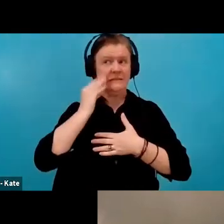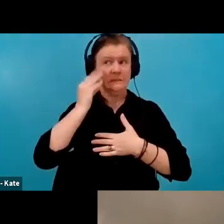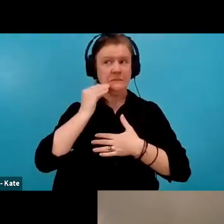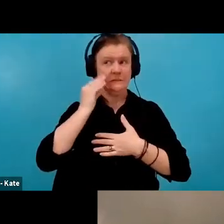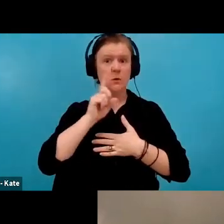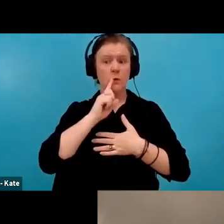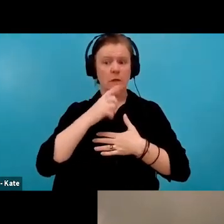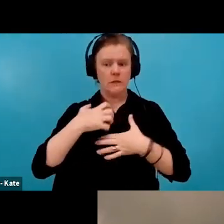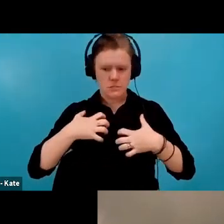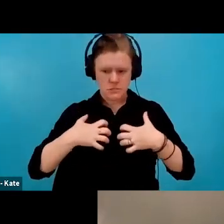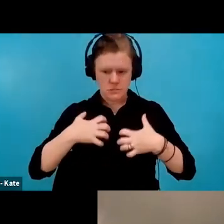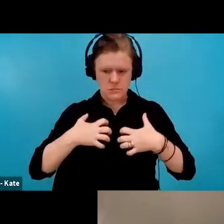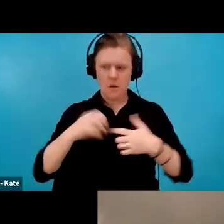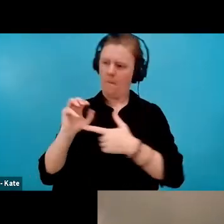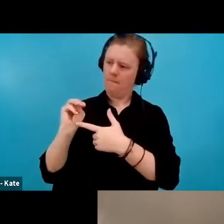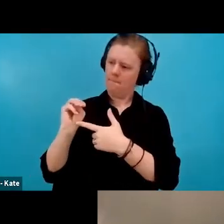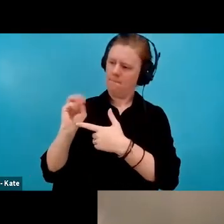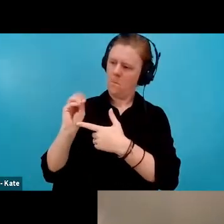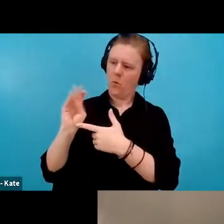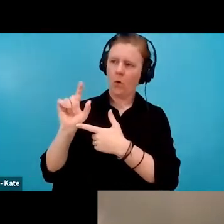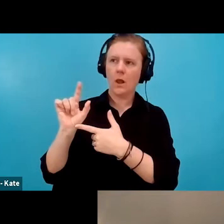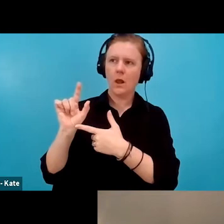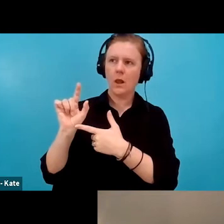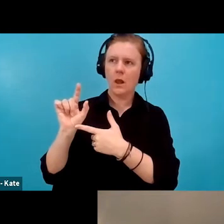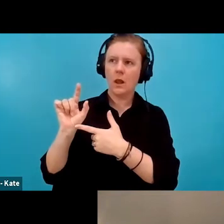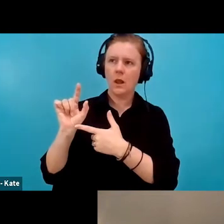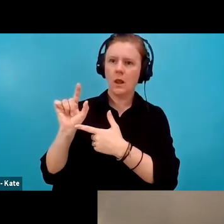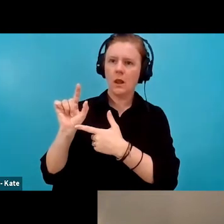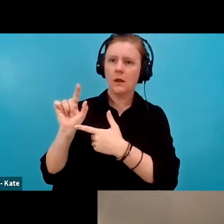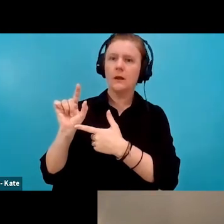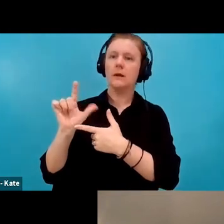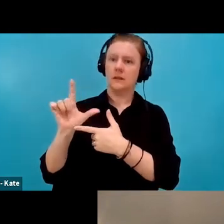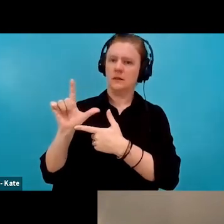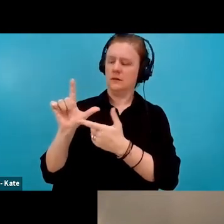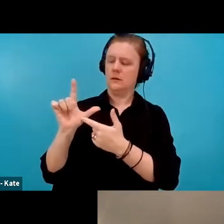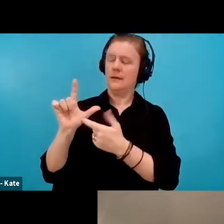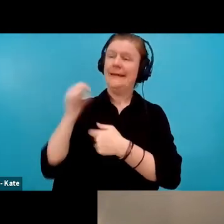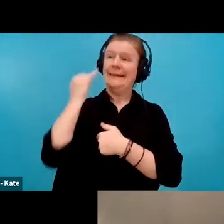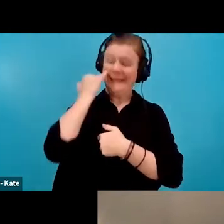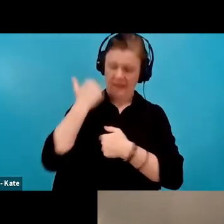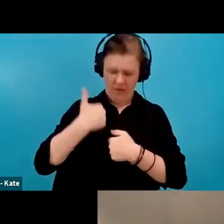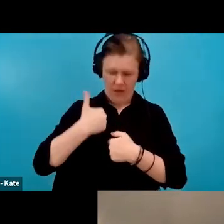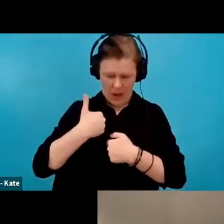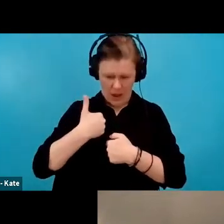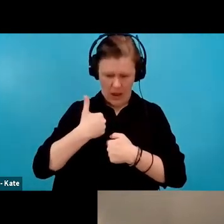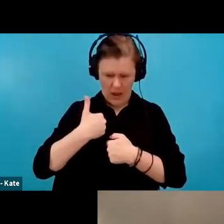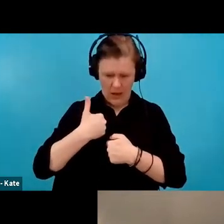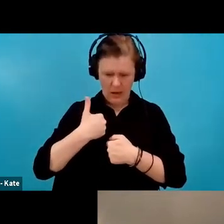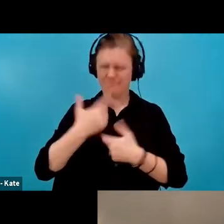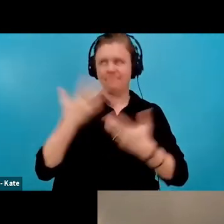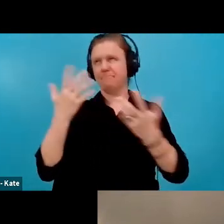me. And the moral issue for me was, if I, as an artist, make something that cannot be